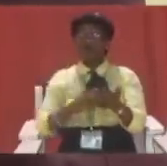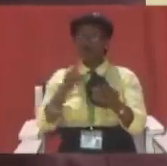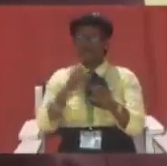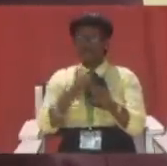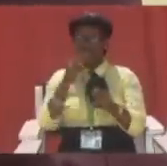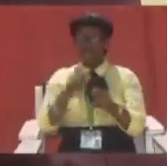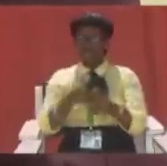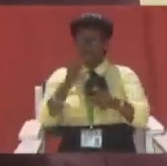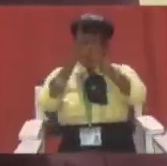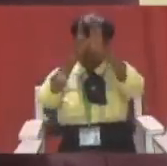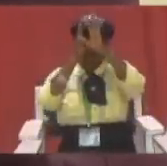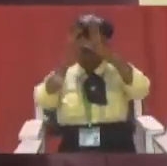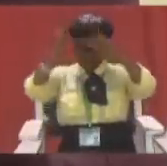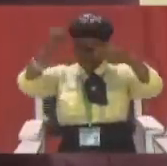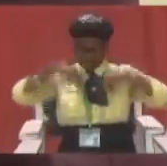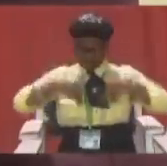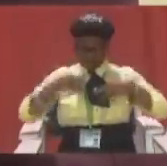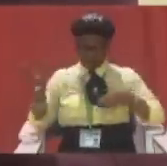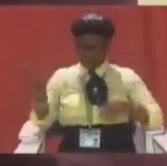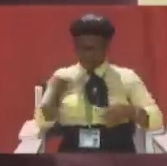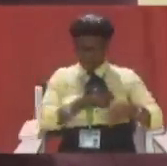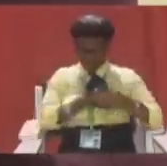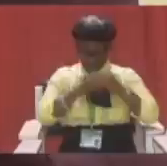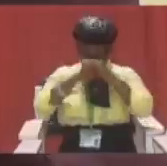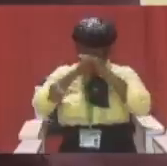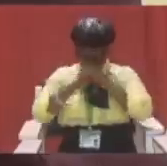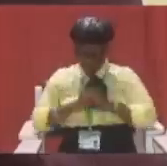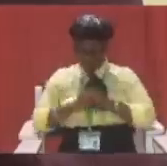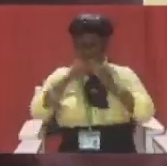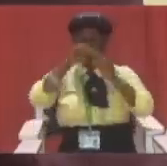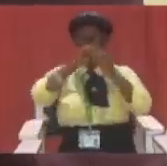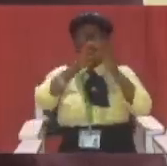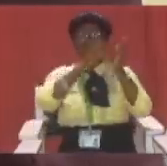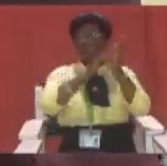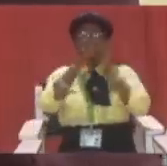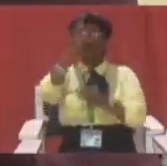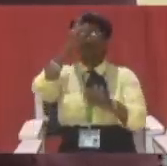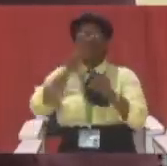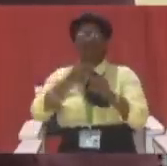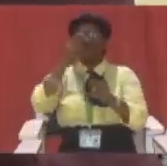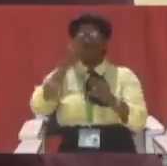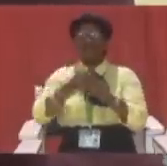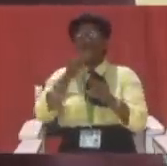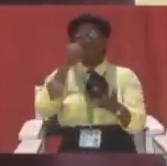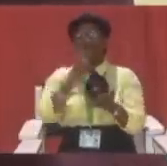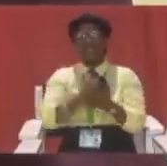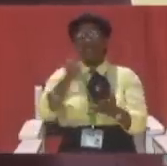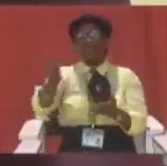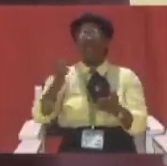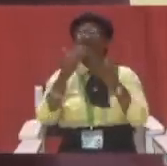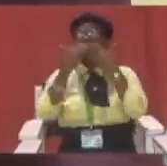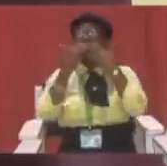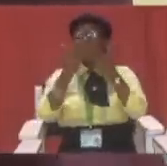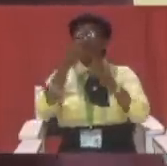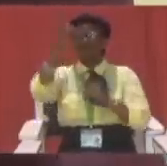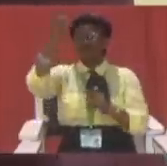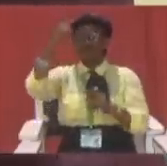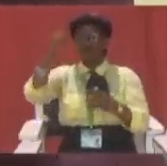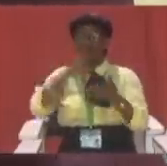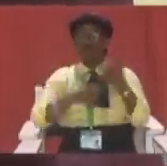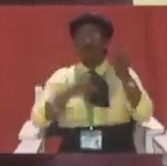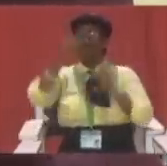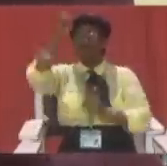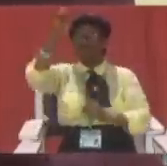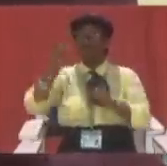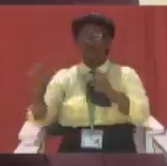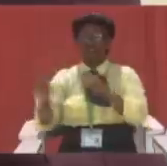Father, accept our worship in Jesus' name. Thank you for what you did in January.